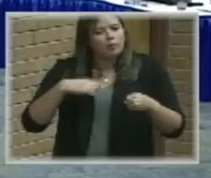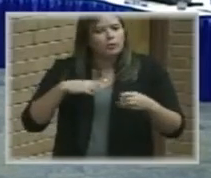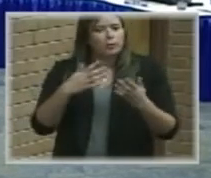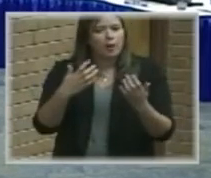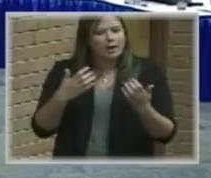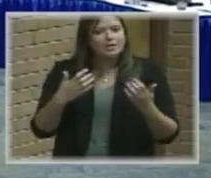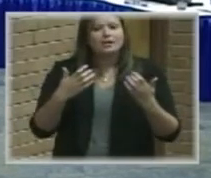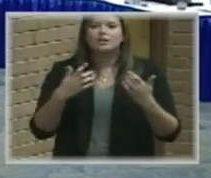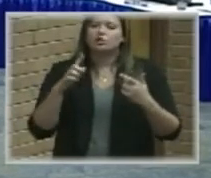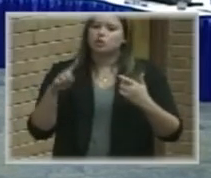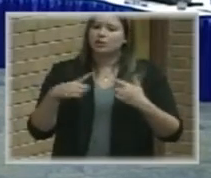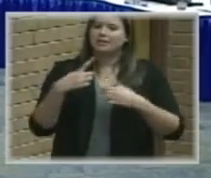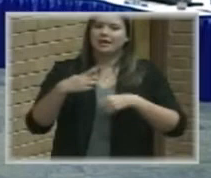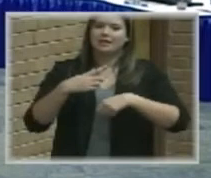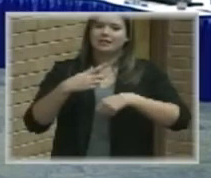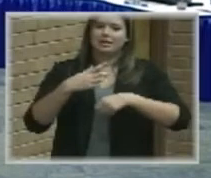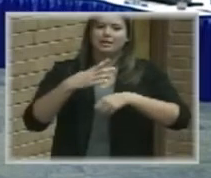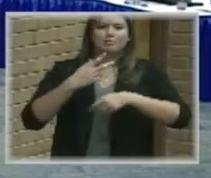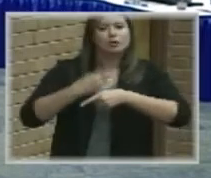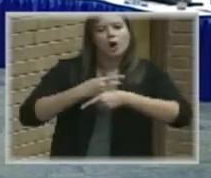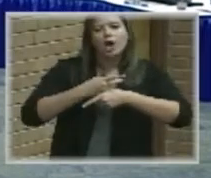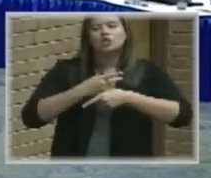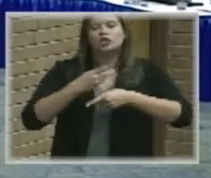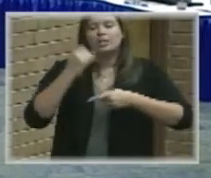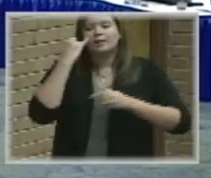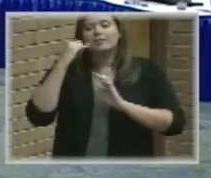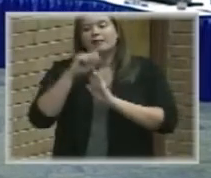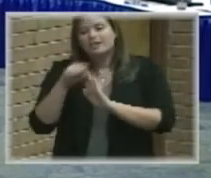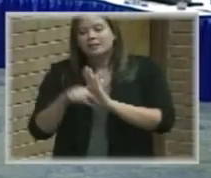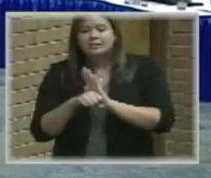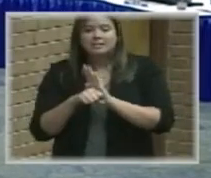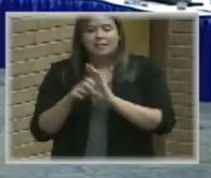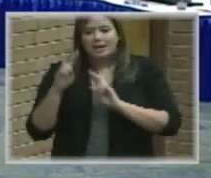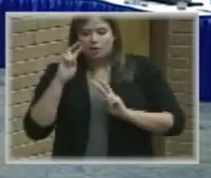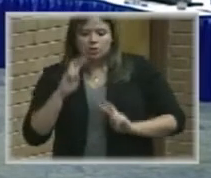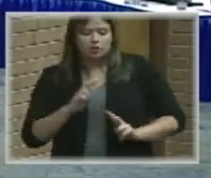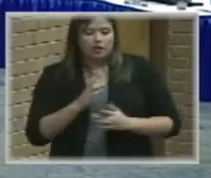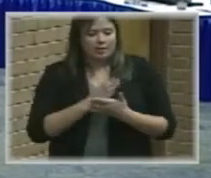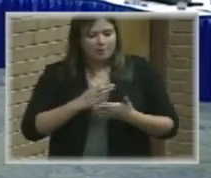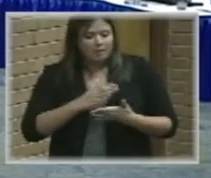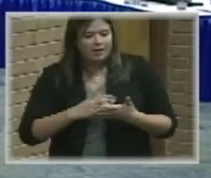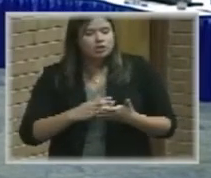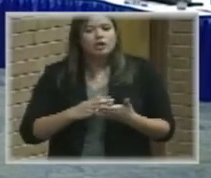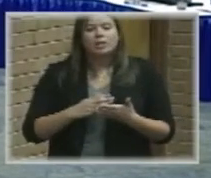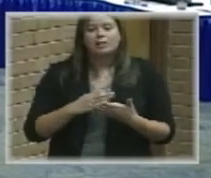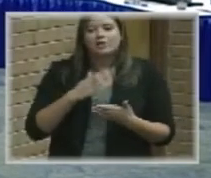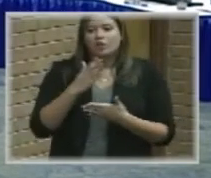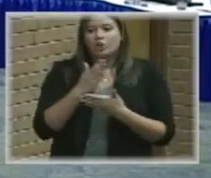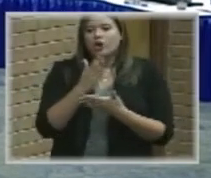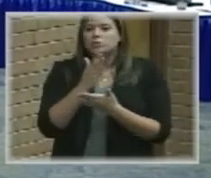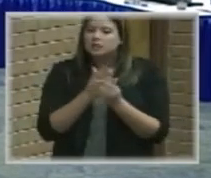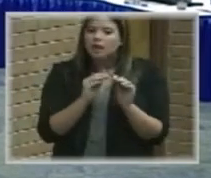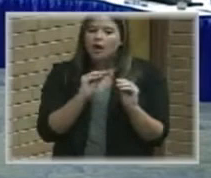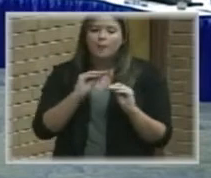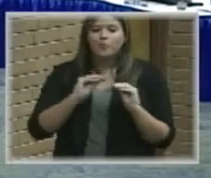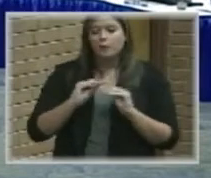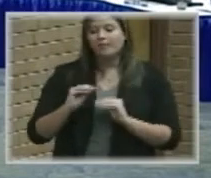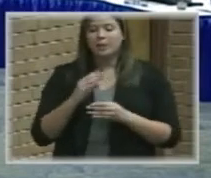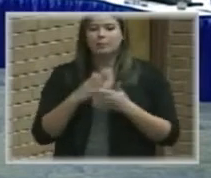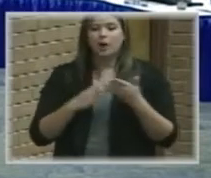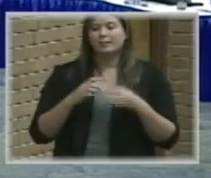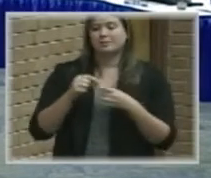The state does take a look at these budgets, and there are some moving parts, particularly the one that I